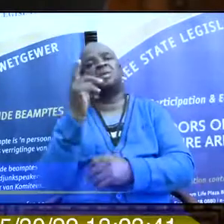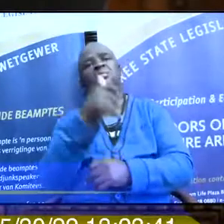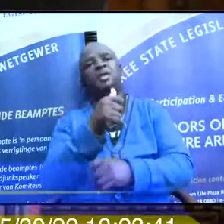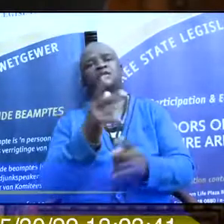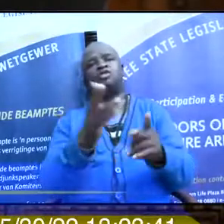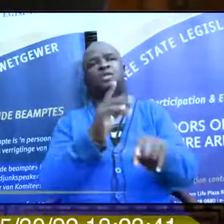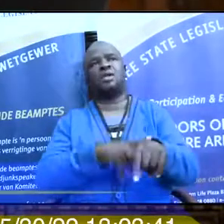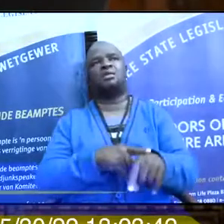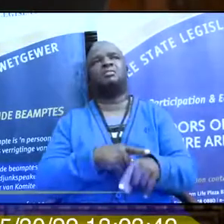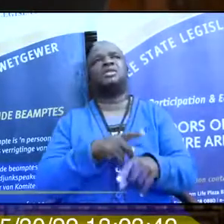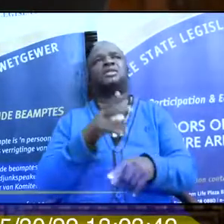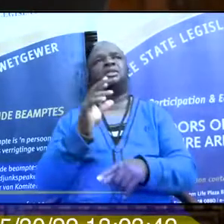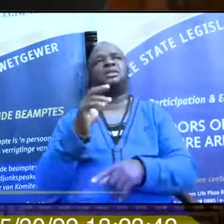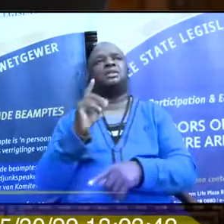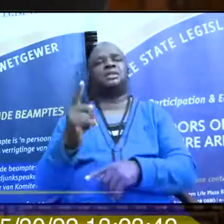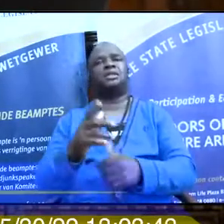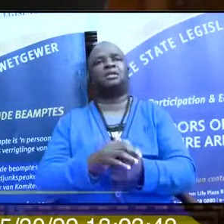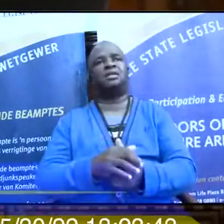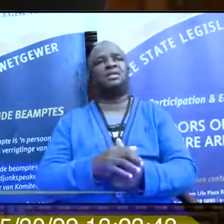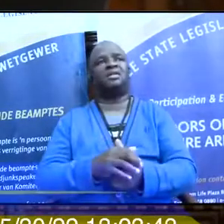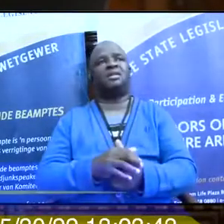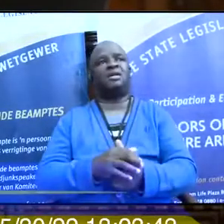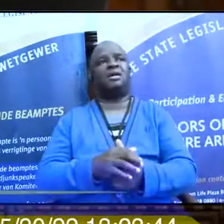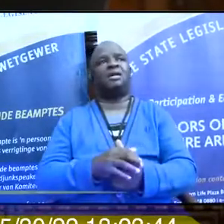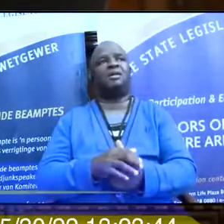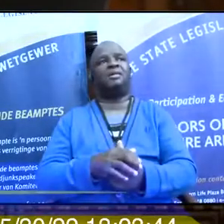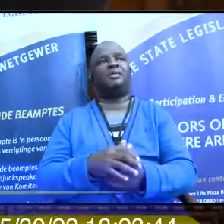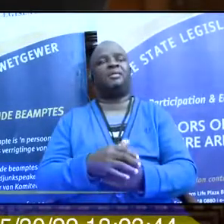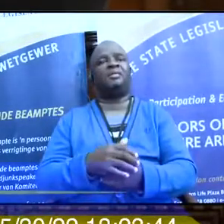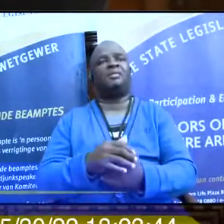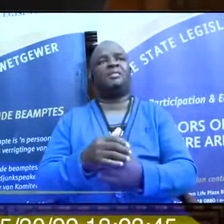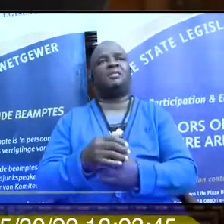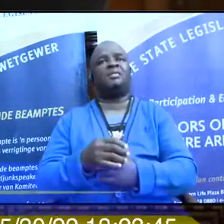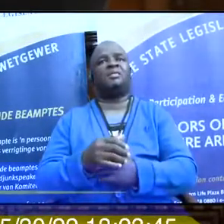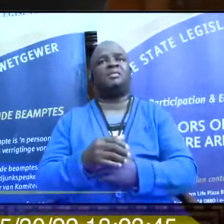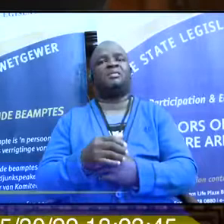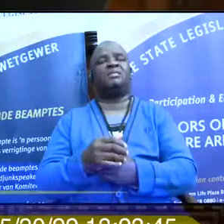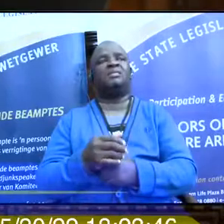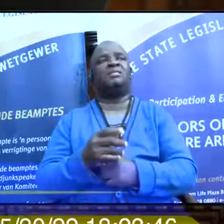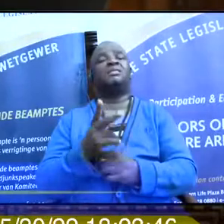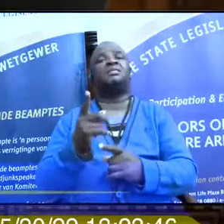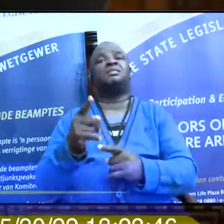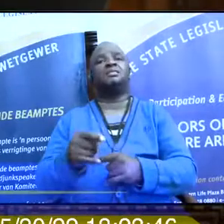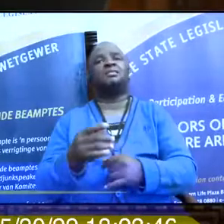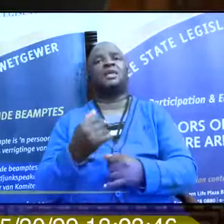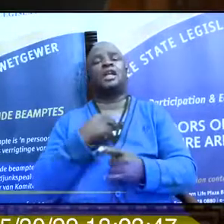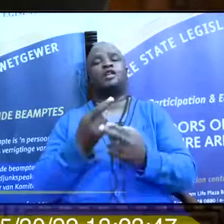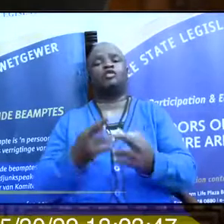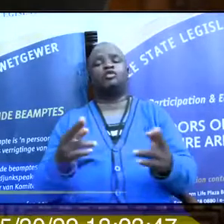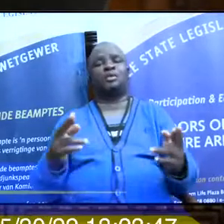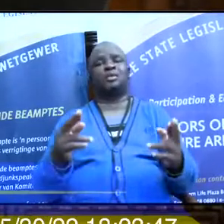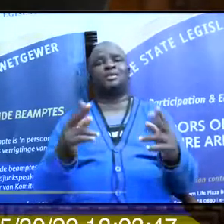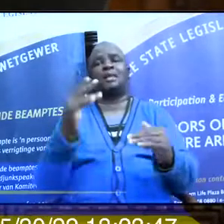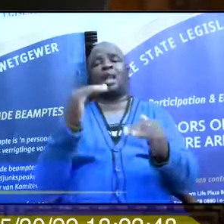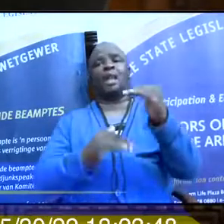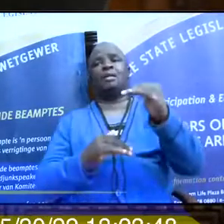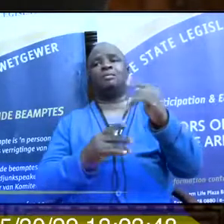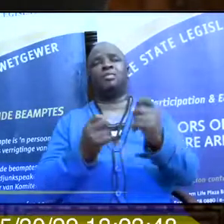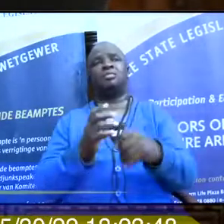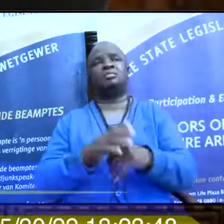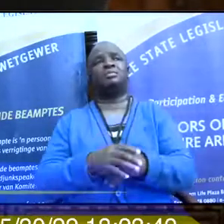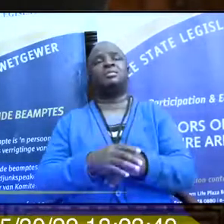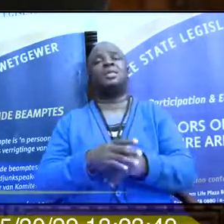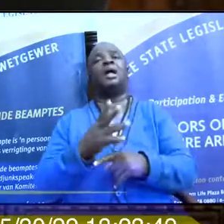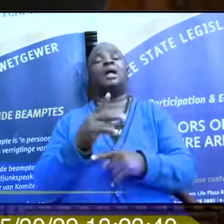you employed this person then pay him or hey inequality and resources uh the pandemic